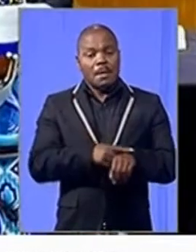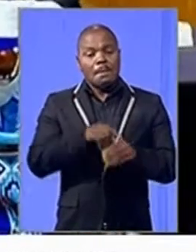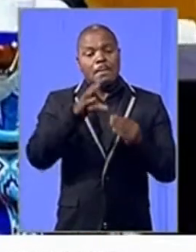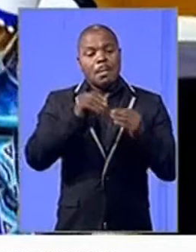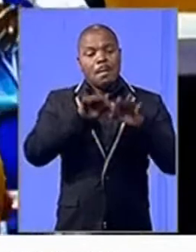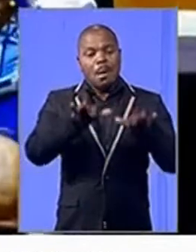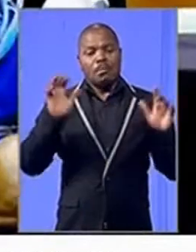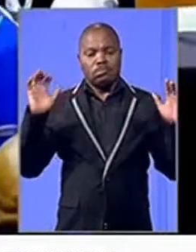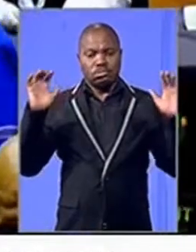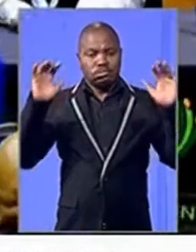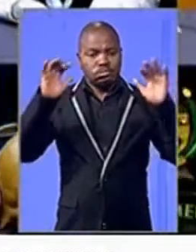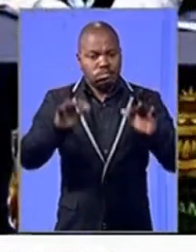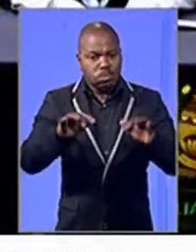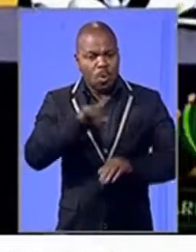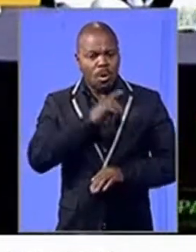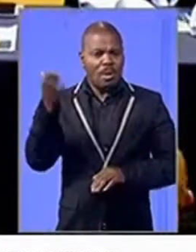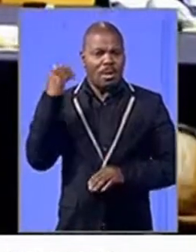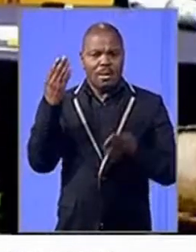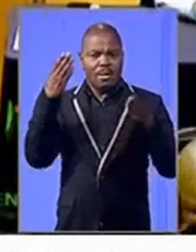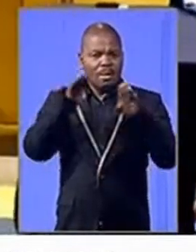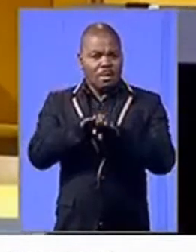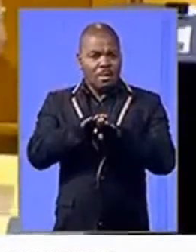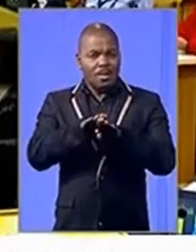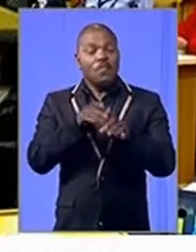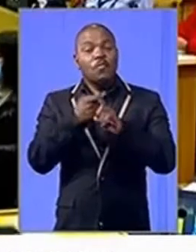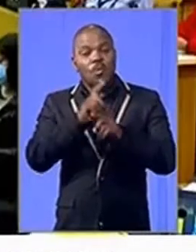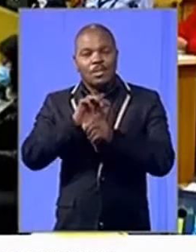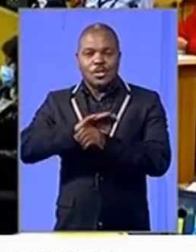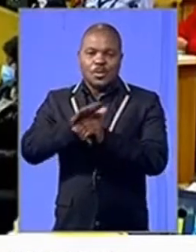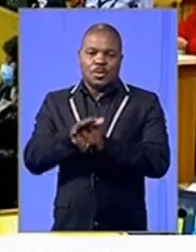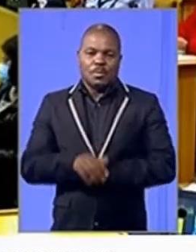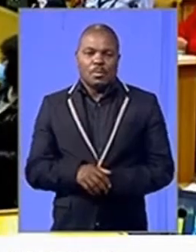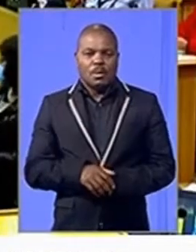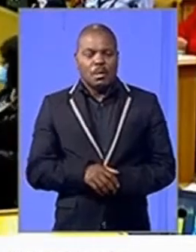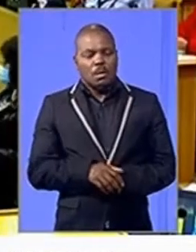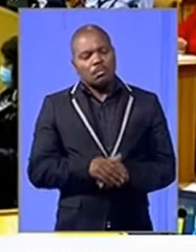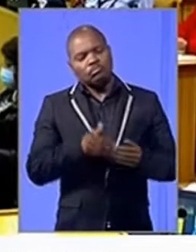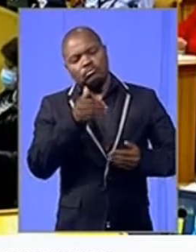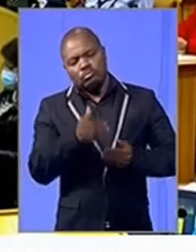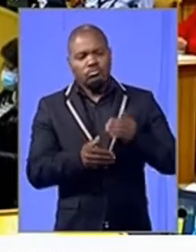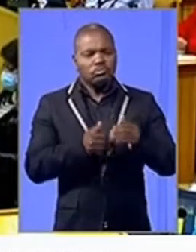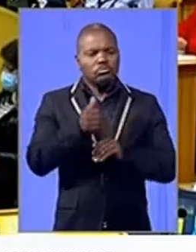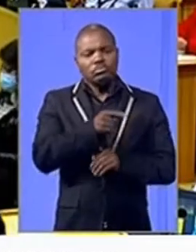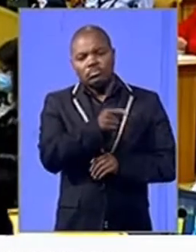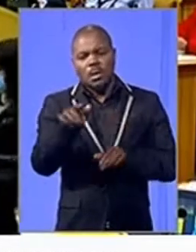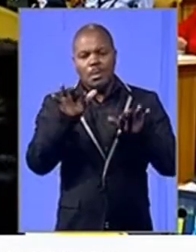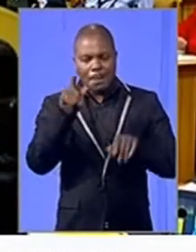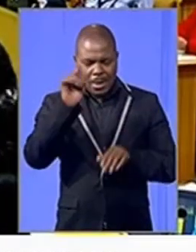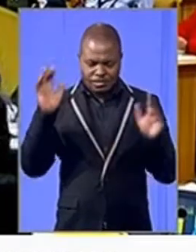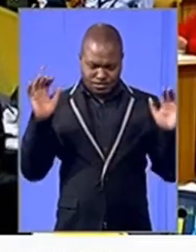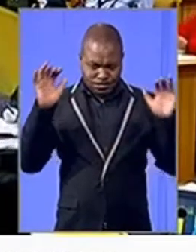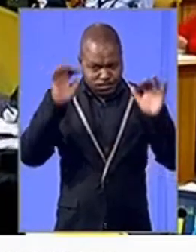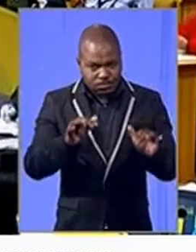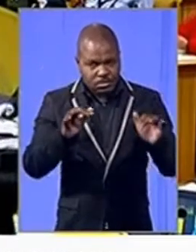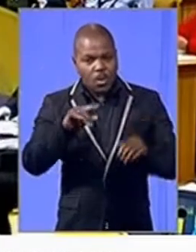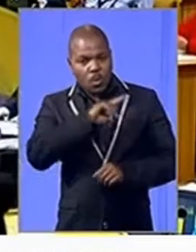sa le o tsebahatswa ho thibelwa ha metsamao ya batho ka lebaka la COVID-19. Ho ya ka tsamaiso, ditho di ne di lebeletswe ho iponahatsa